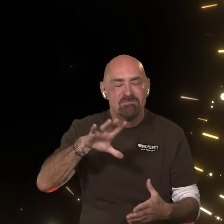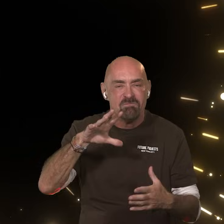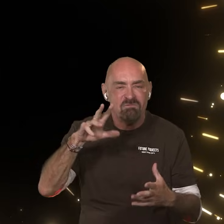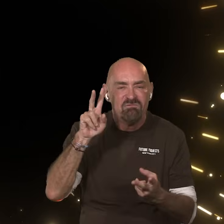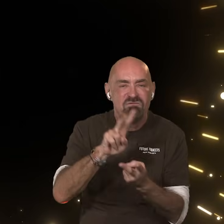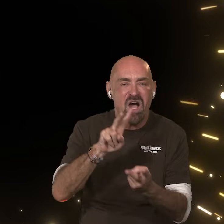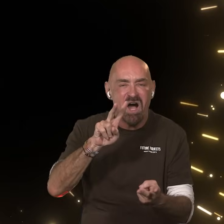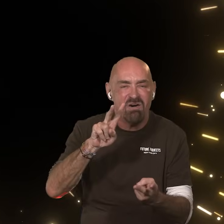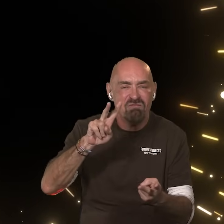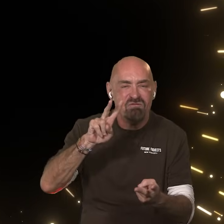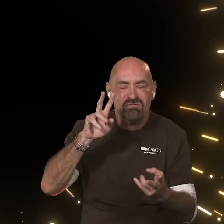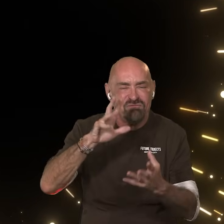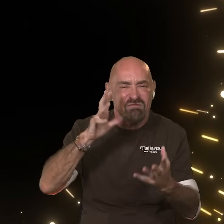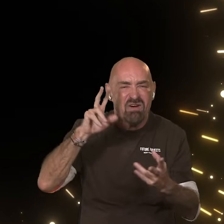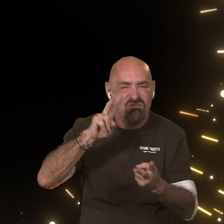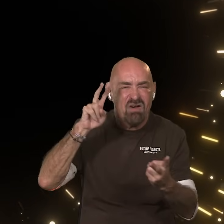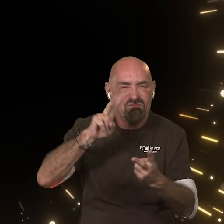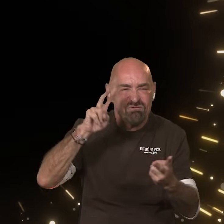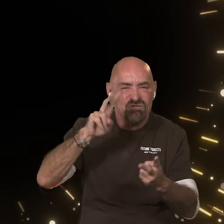f***ing